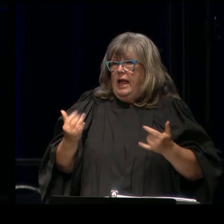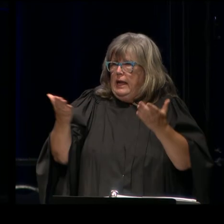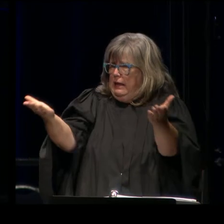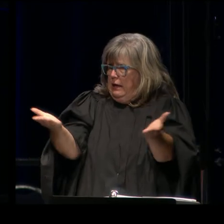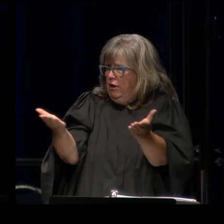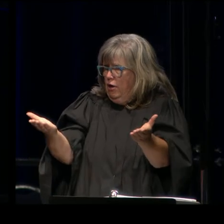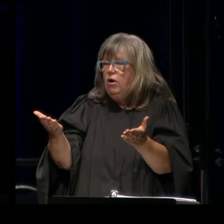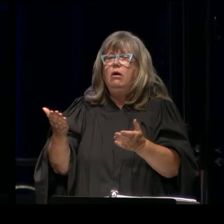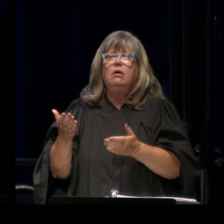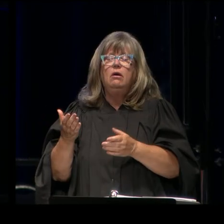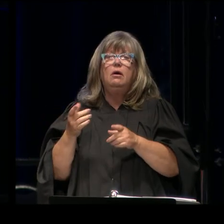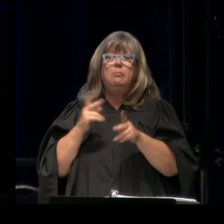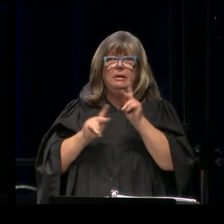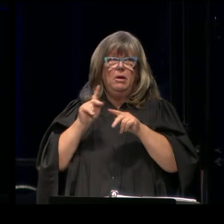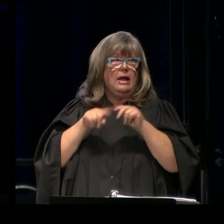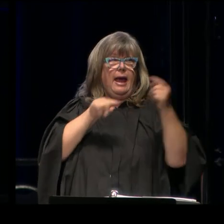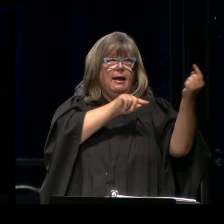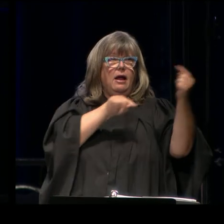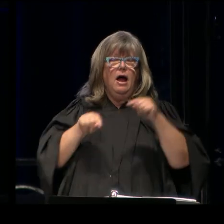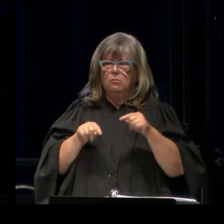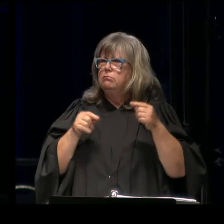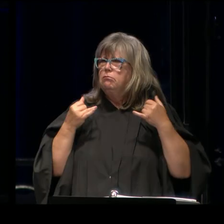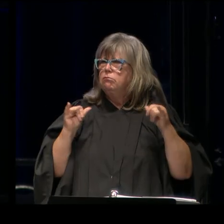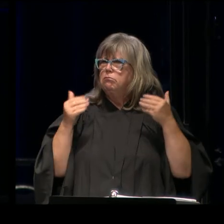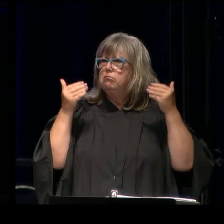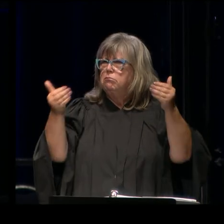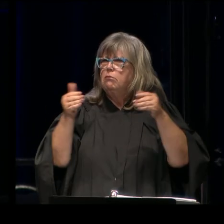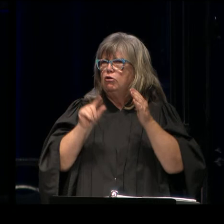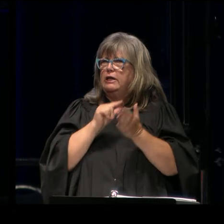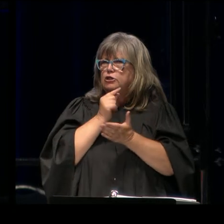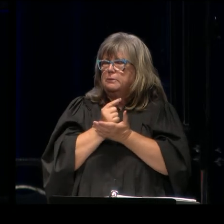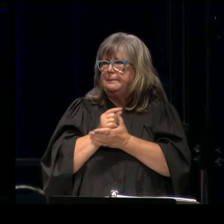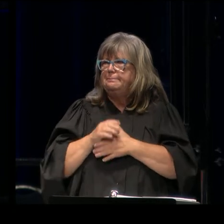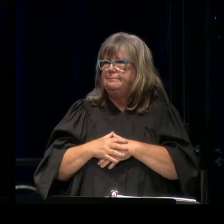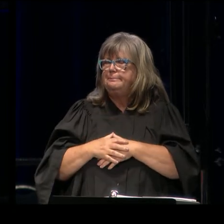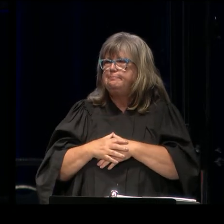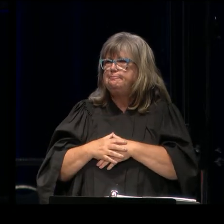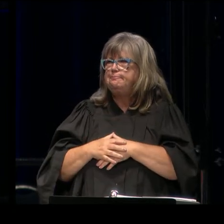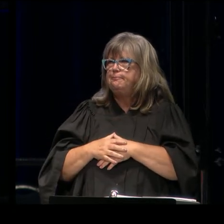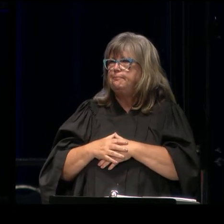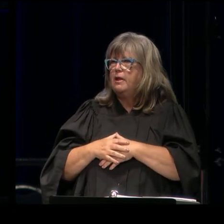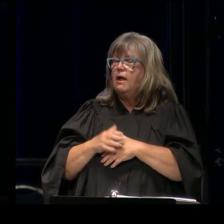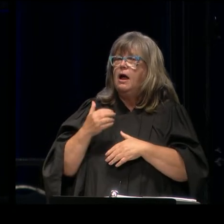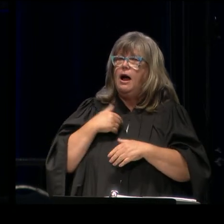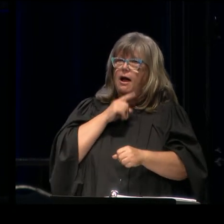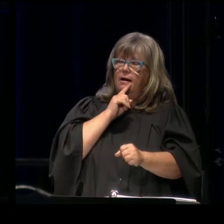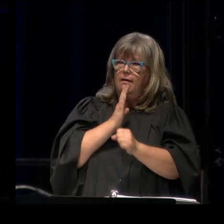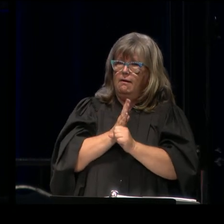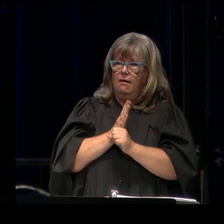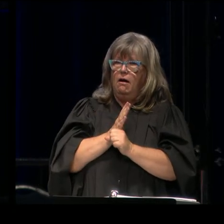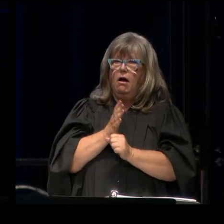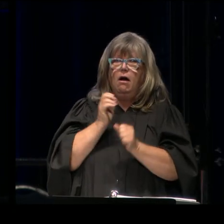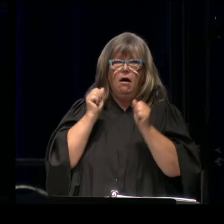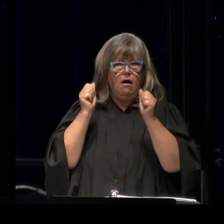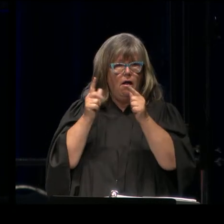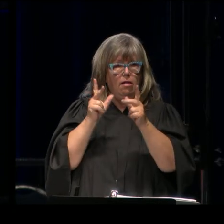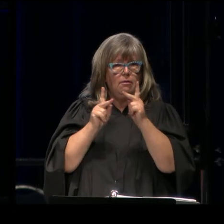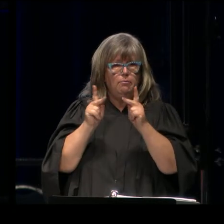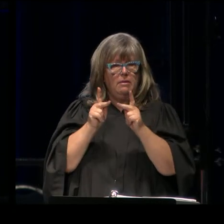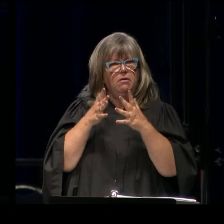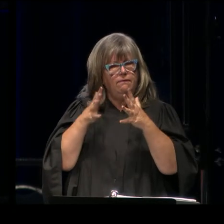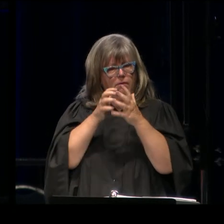all of those unable to attend who are graduating in absentia. I certify that each has met the